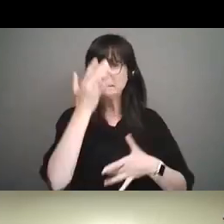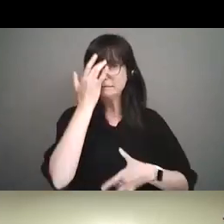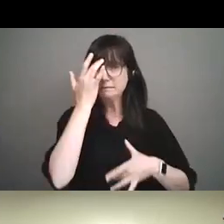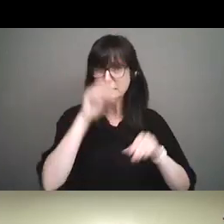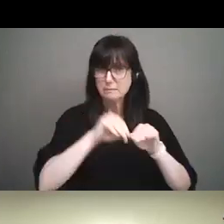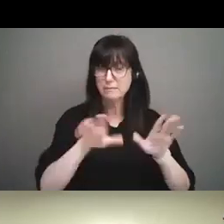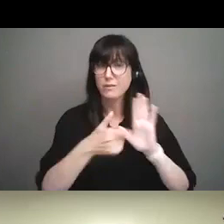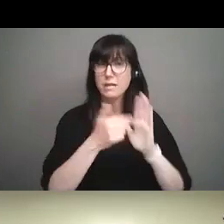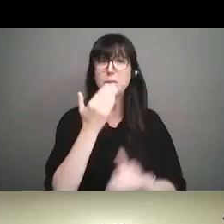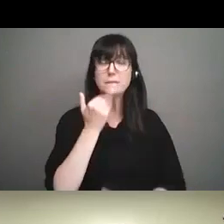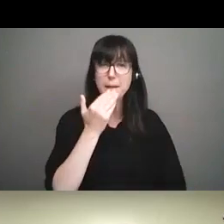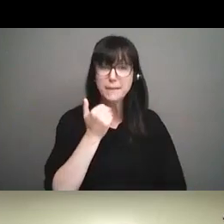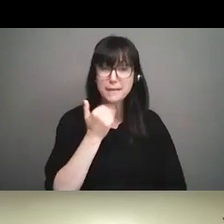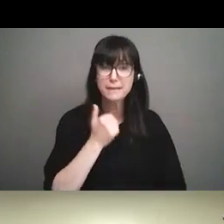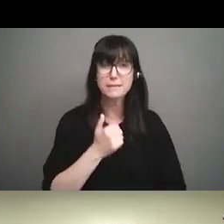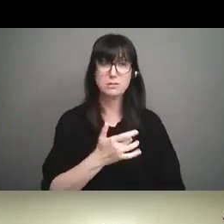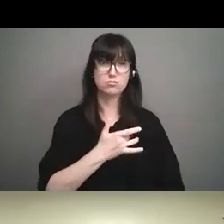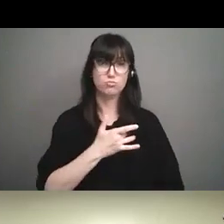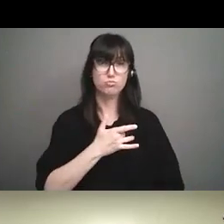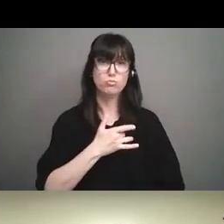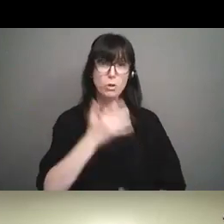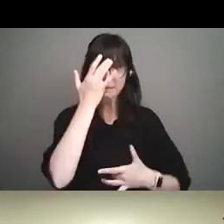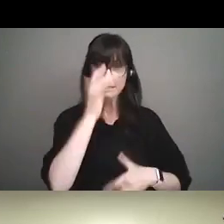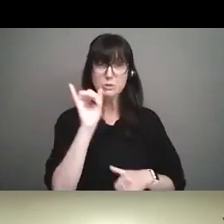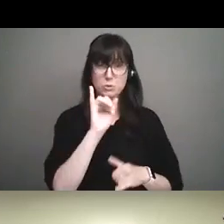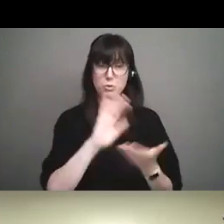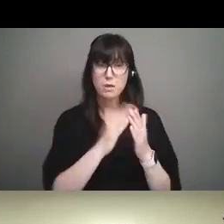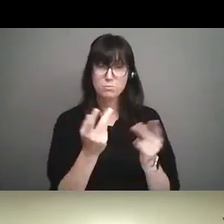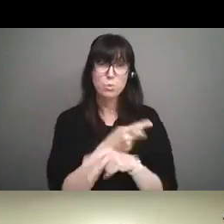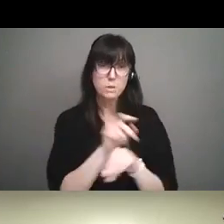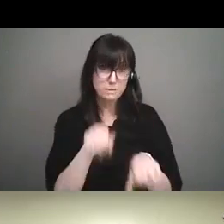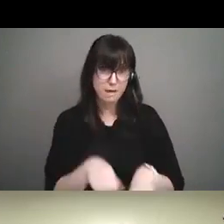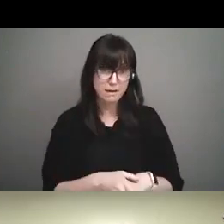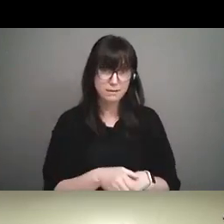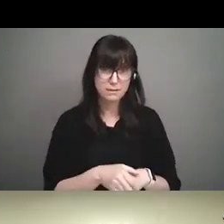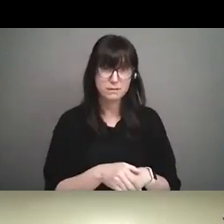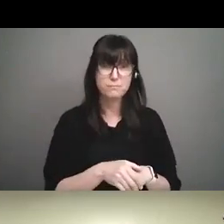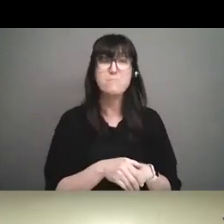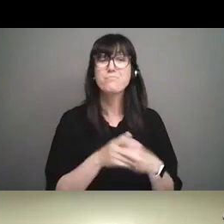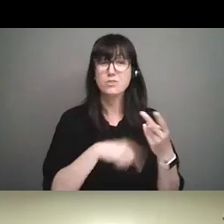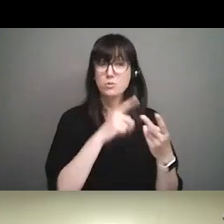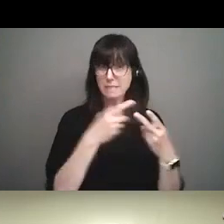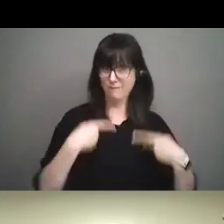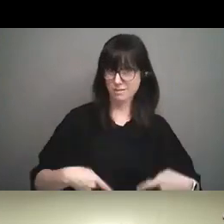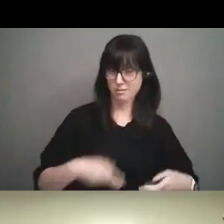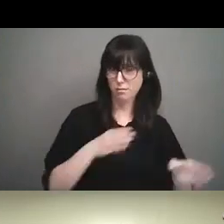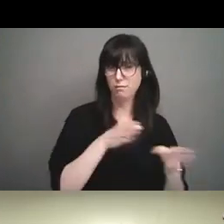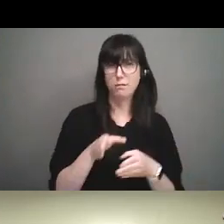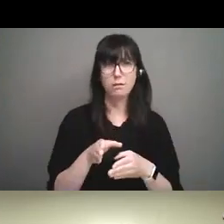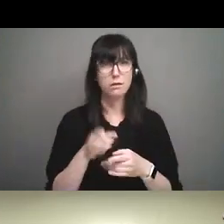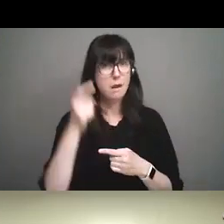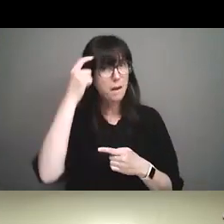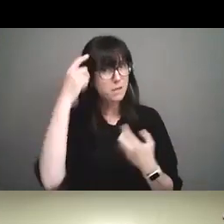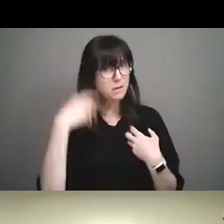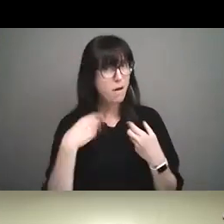as diabetes and cardiovascular disease. And then there's, of course, the mental stimulation effect